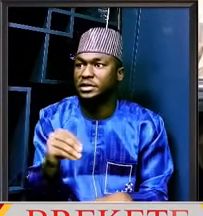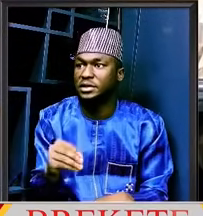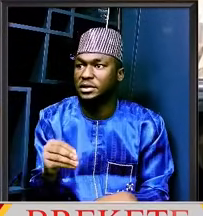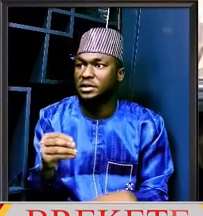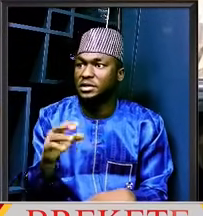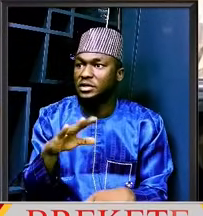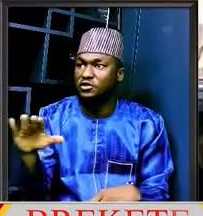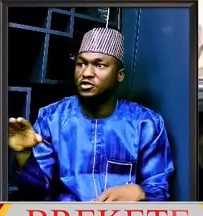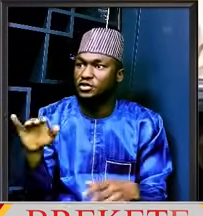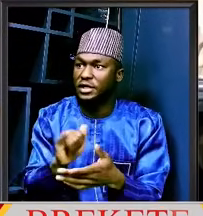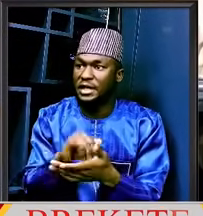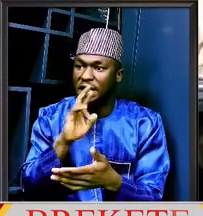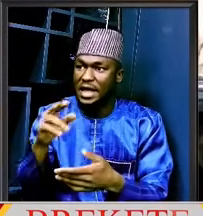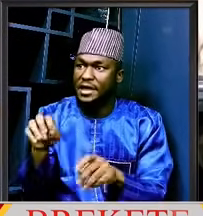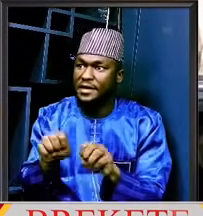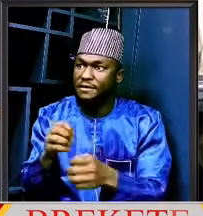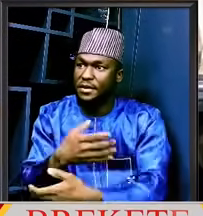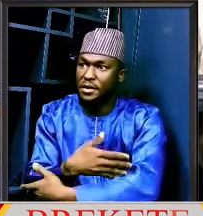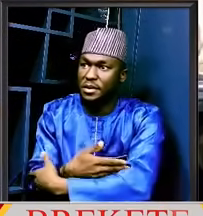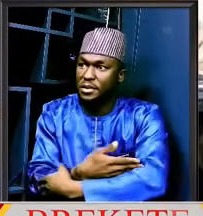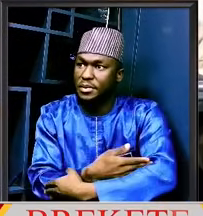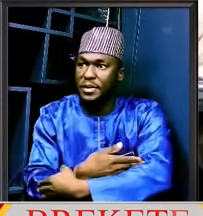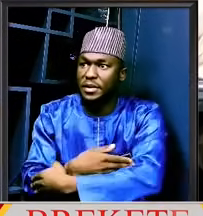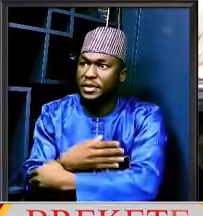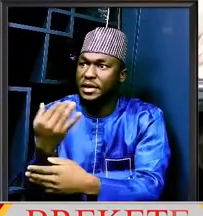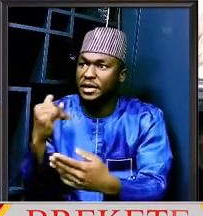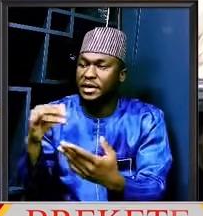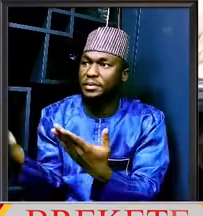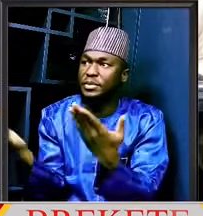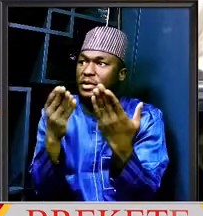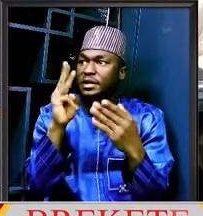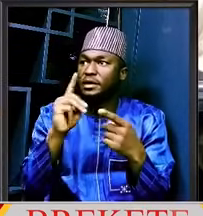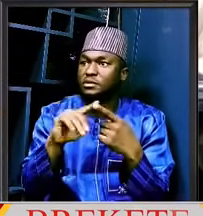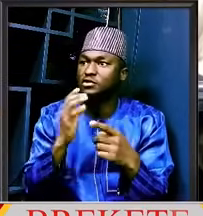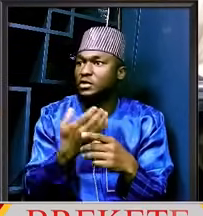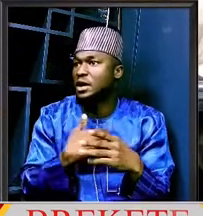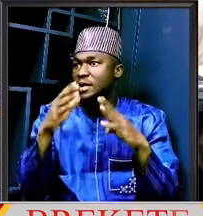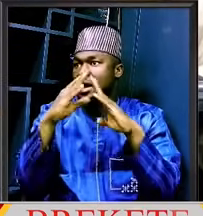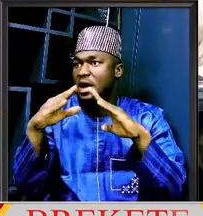the whole family, children, where they even breastfeed, they carry come our house that day.